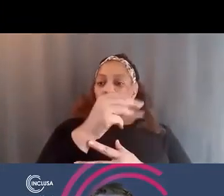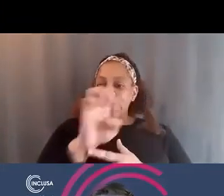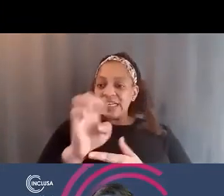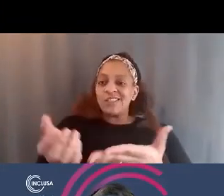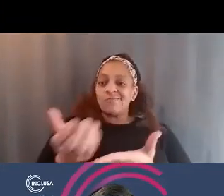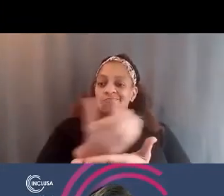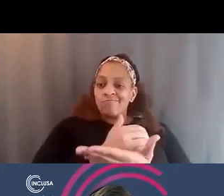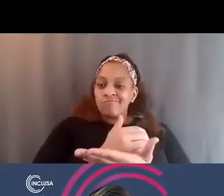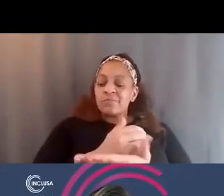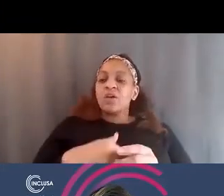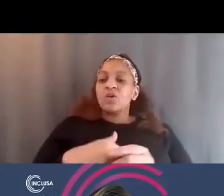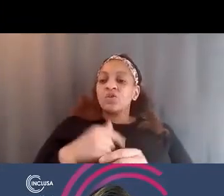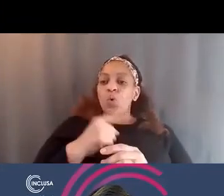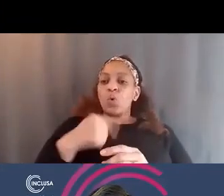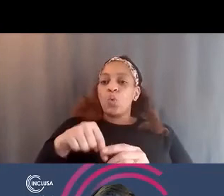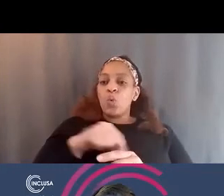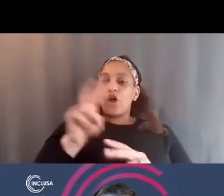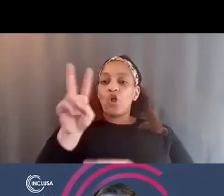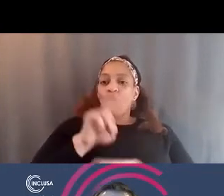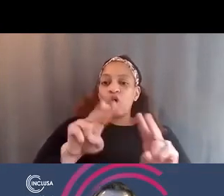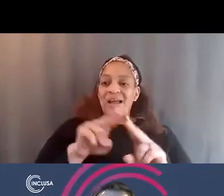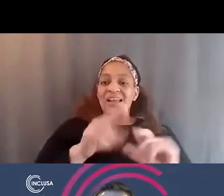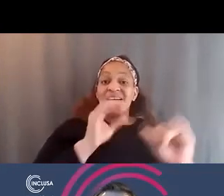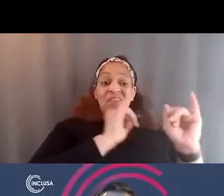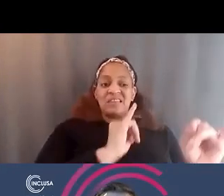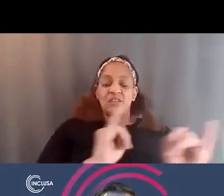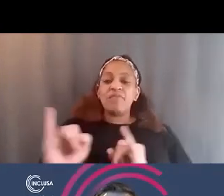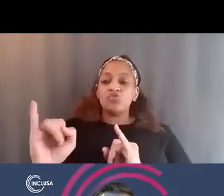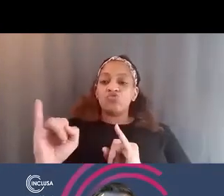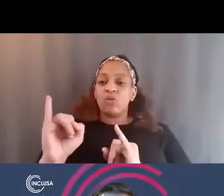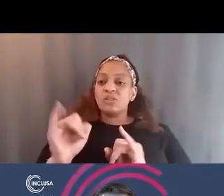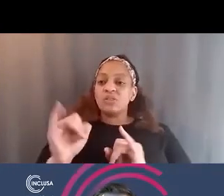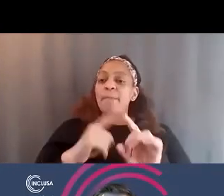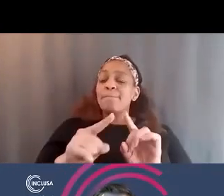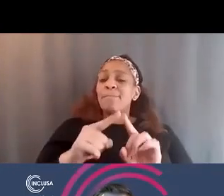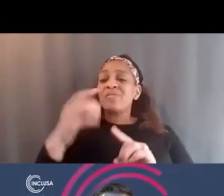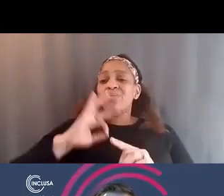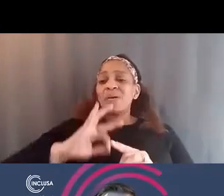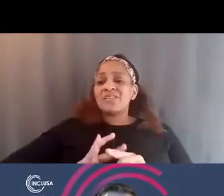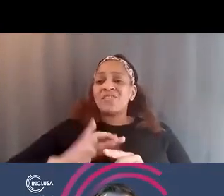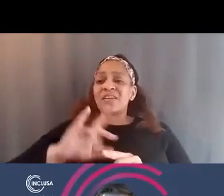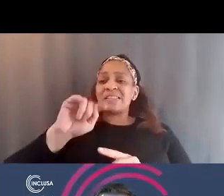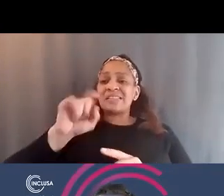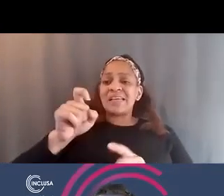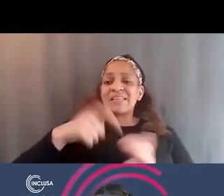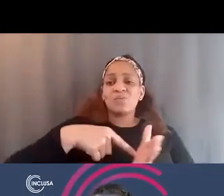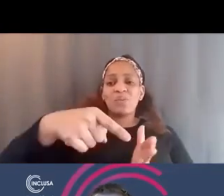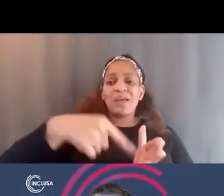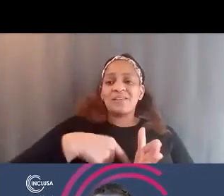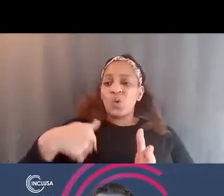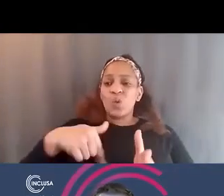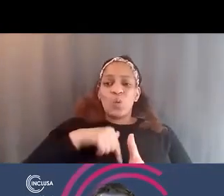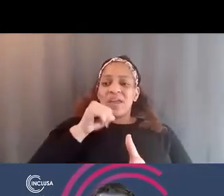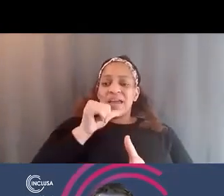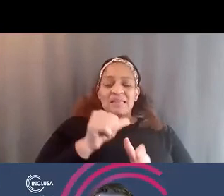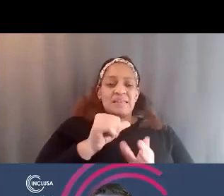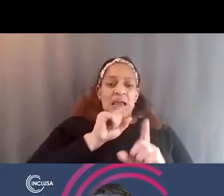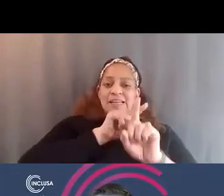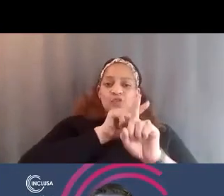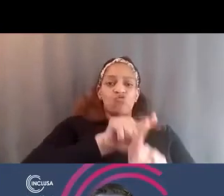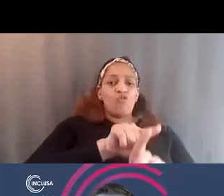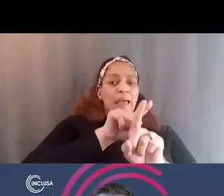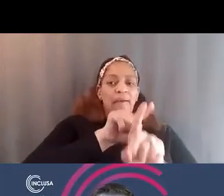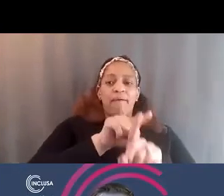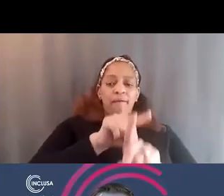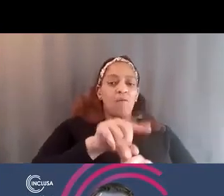that across individuals. As far as benefits and taxes paid, that's not something that we're currently tracking, but something